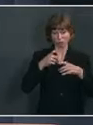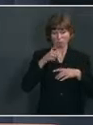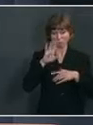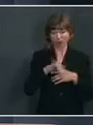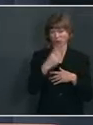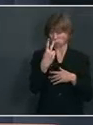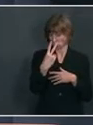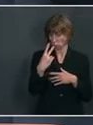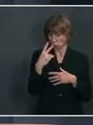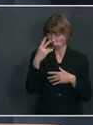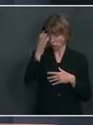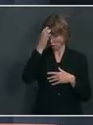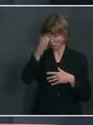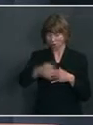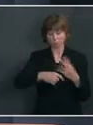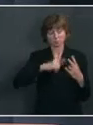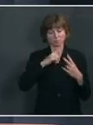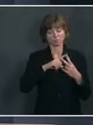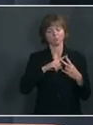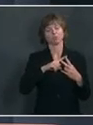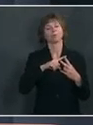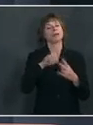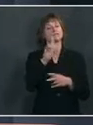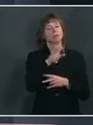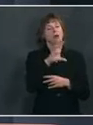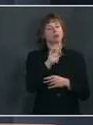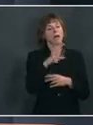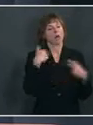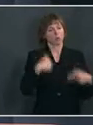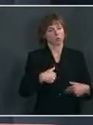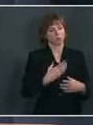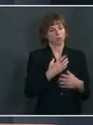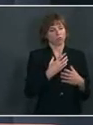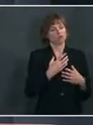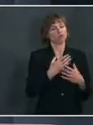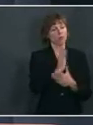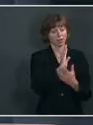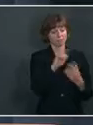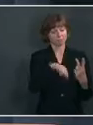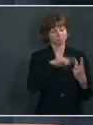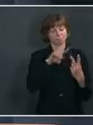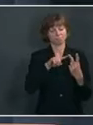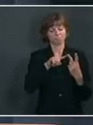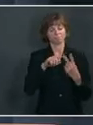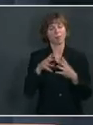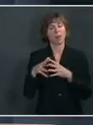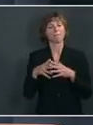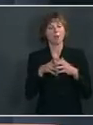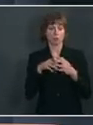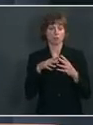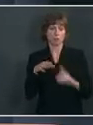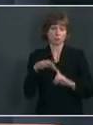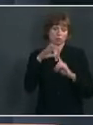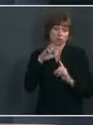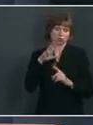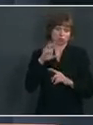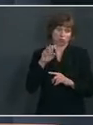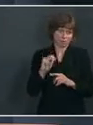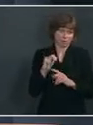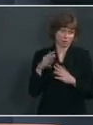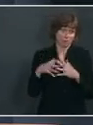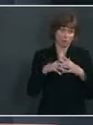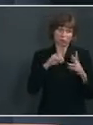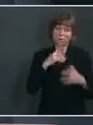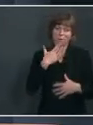human rights. That will be at the core of our efforts. Second is Americans, especially Cuban Americans, are the best ambassadors